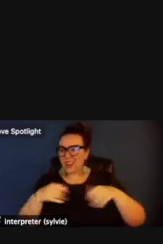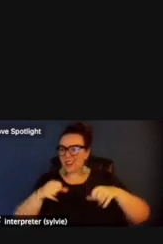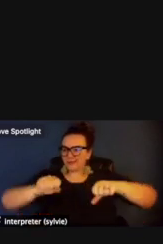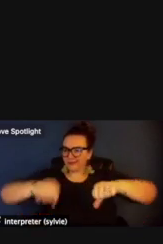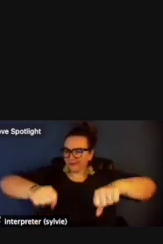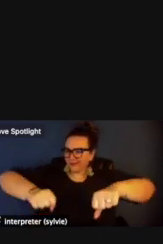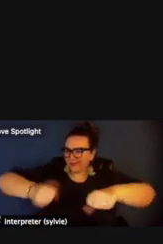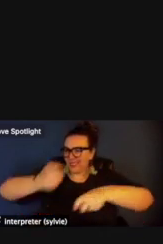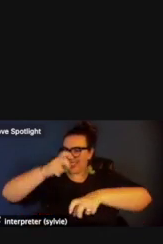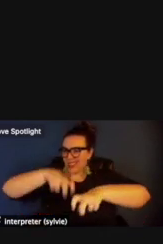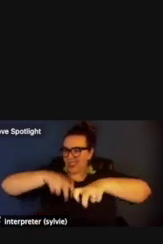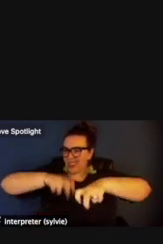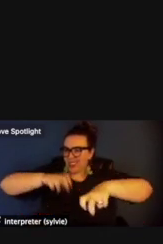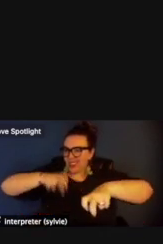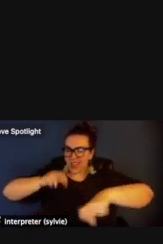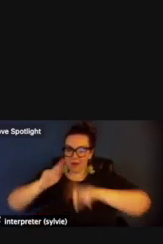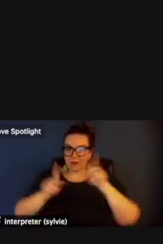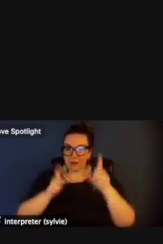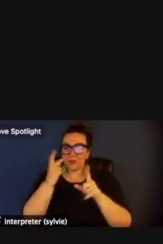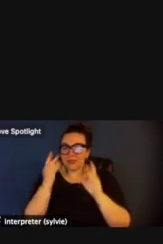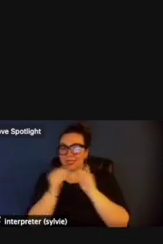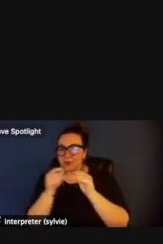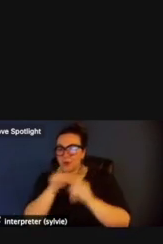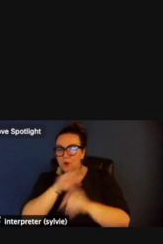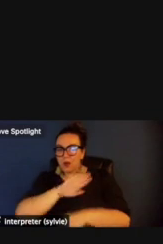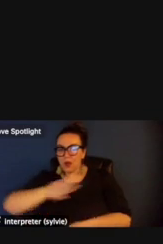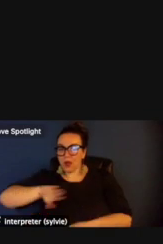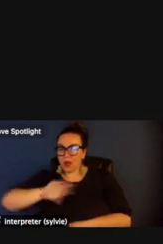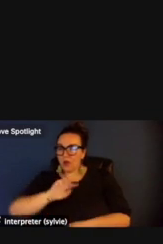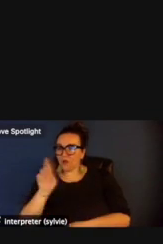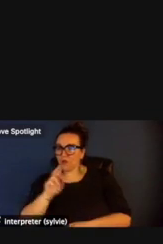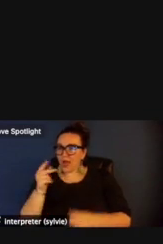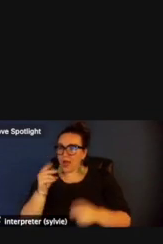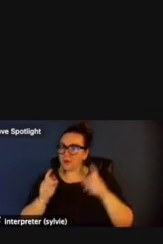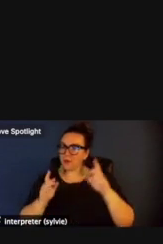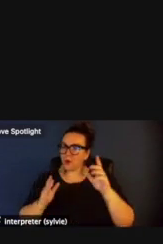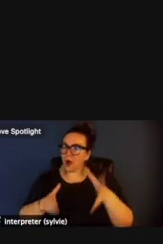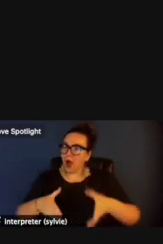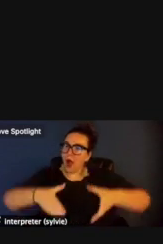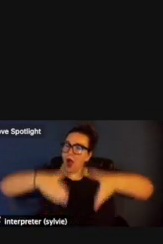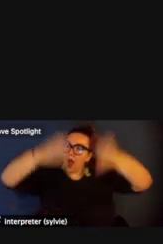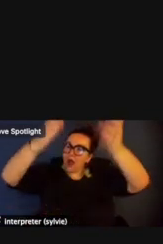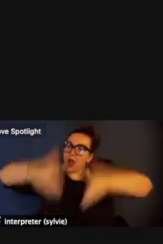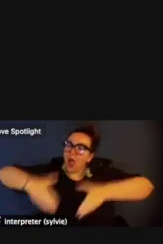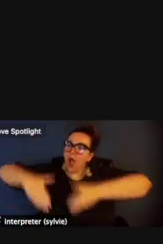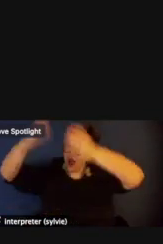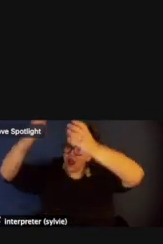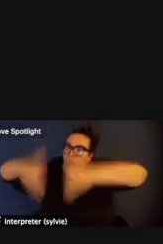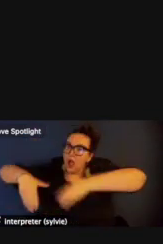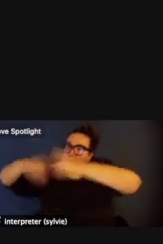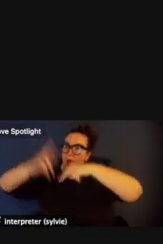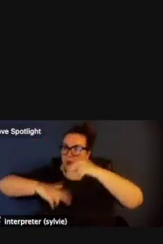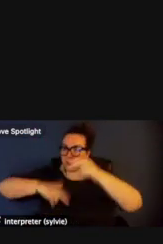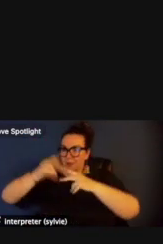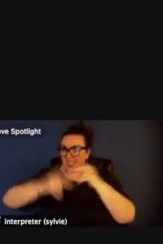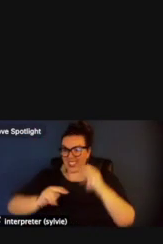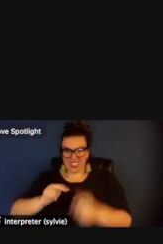on there. And here you can see more development, right? You see the big more skyscrapers there than you would see before up in Hanoi in the